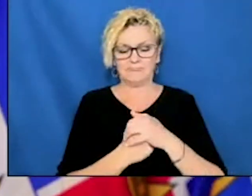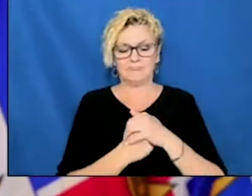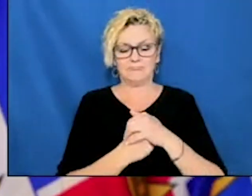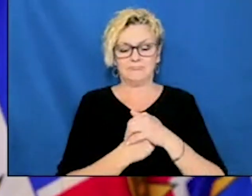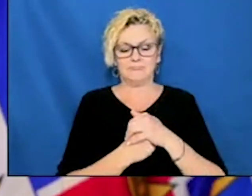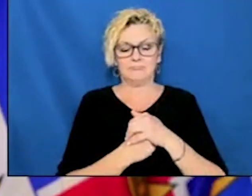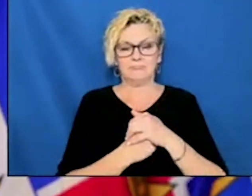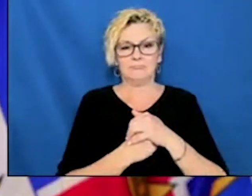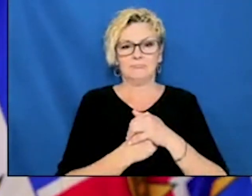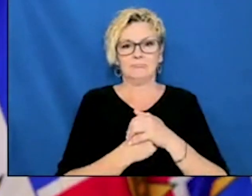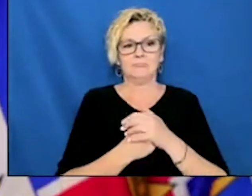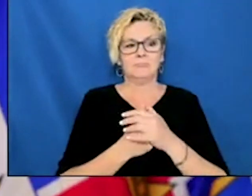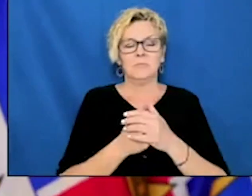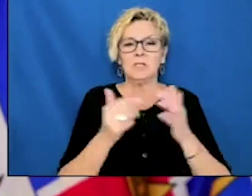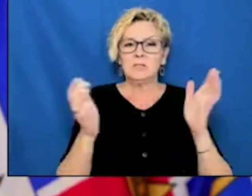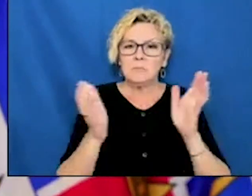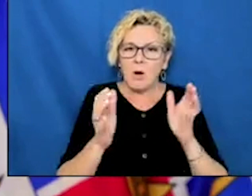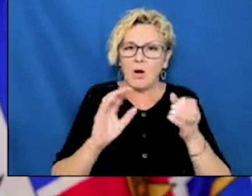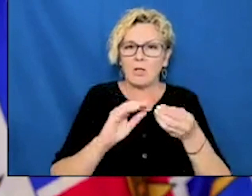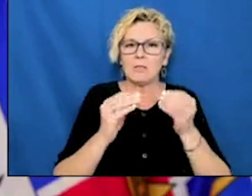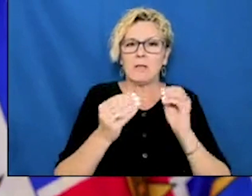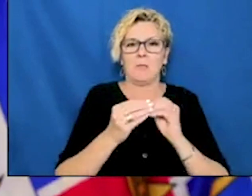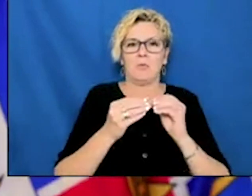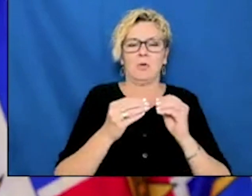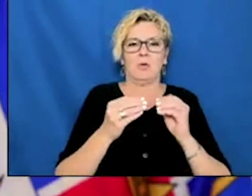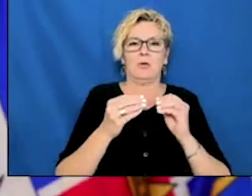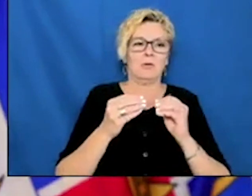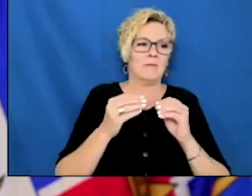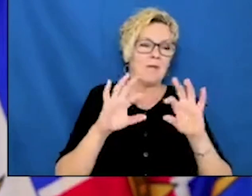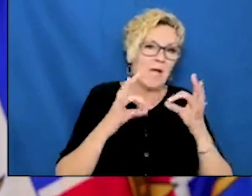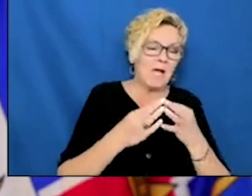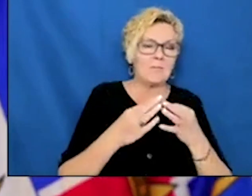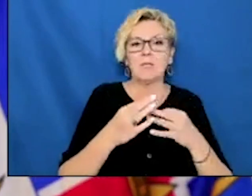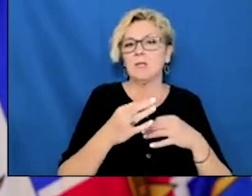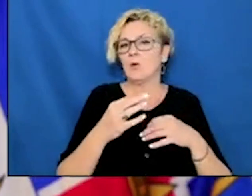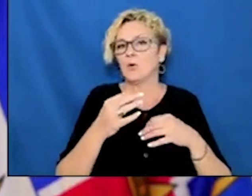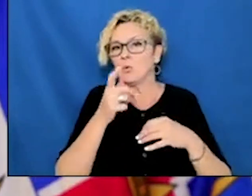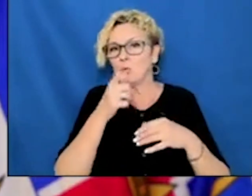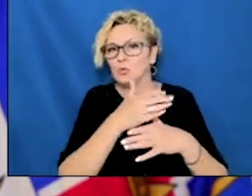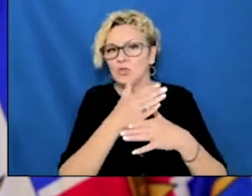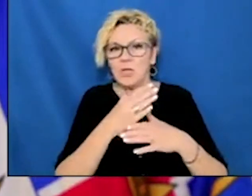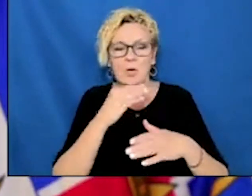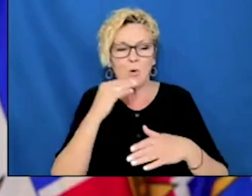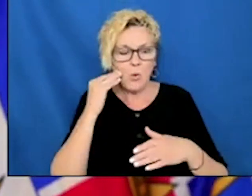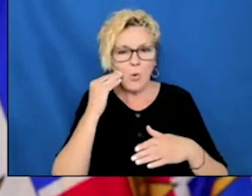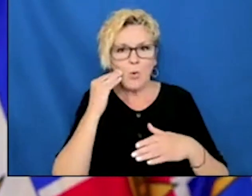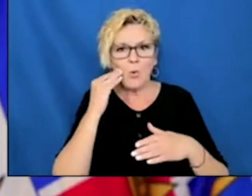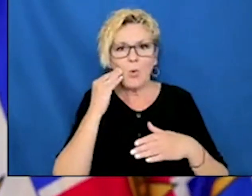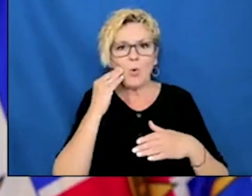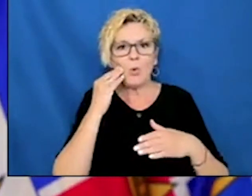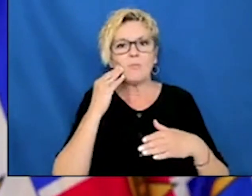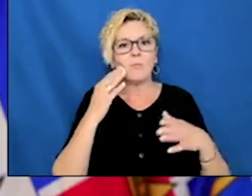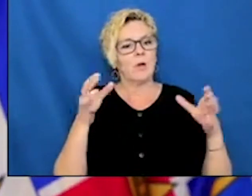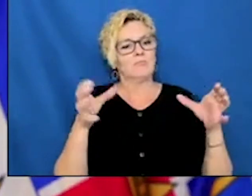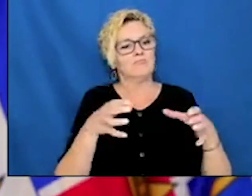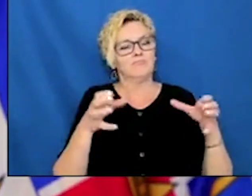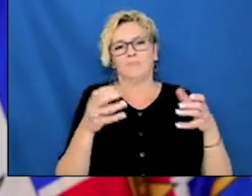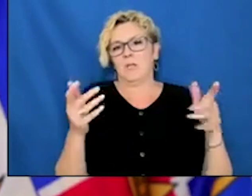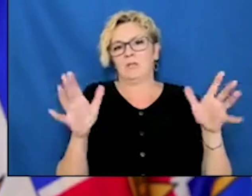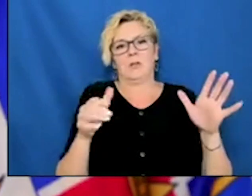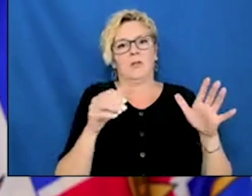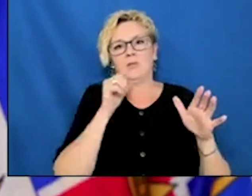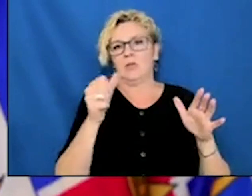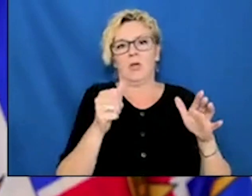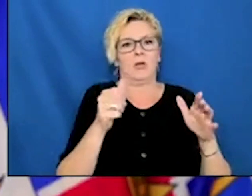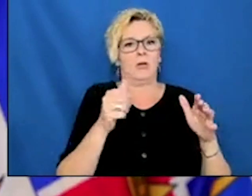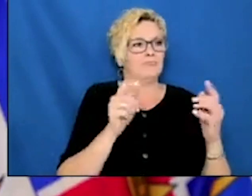the risk remains high for all of us right now. But as the number of people being immunized increases and our